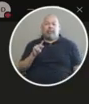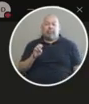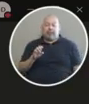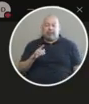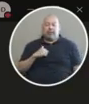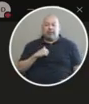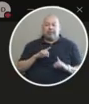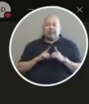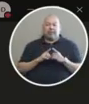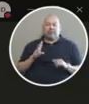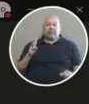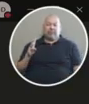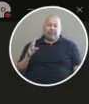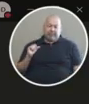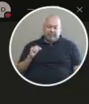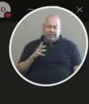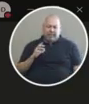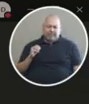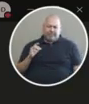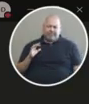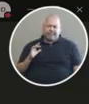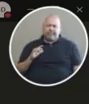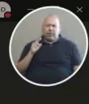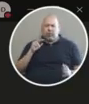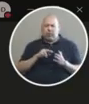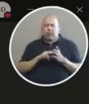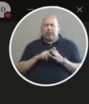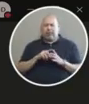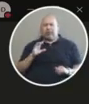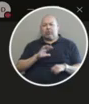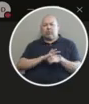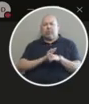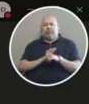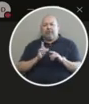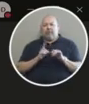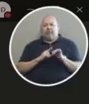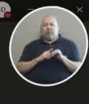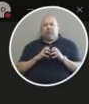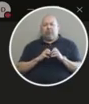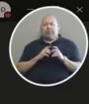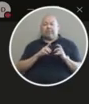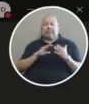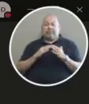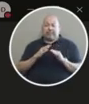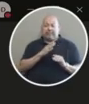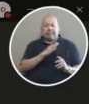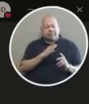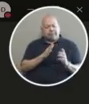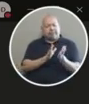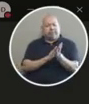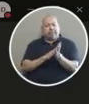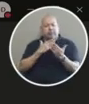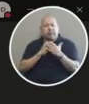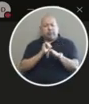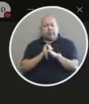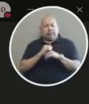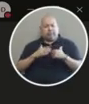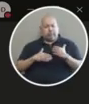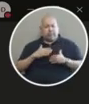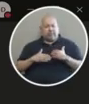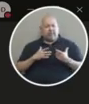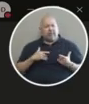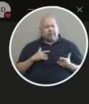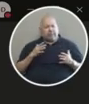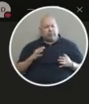of District 6. And looking at this coronavirus, first I want to applaud the city for taking progressive